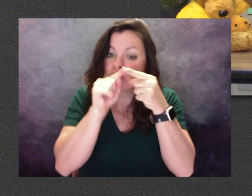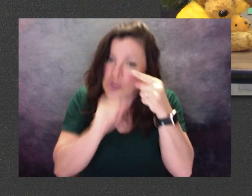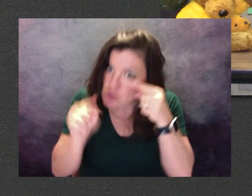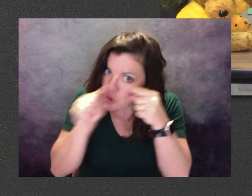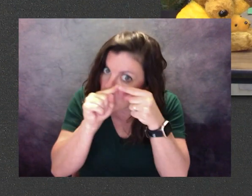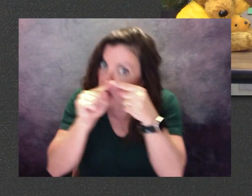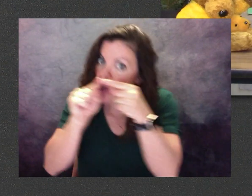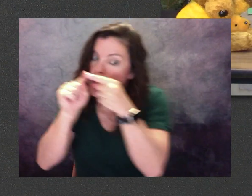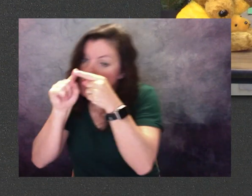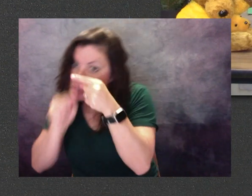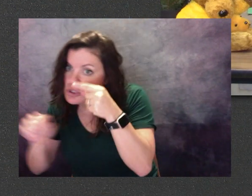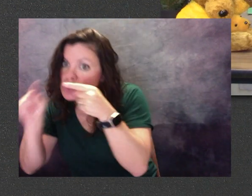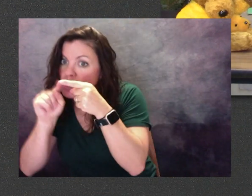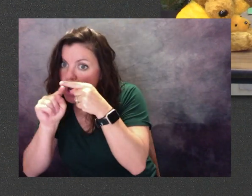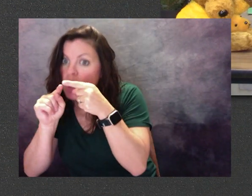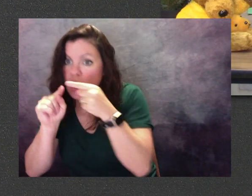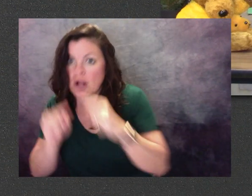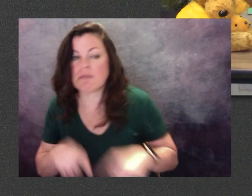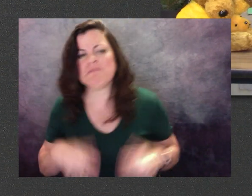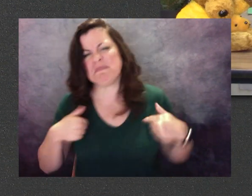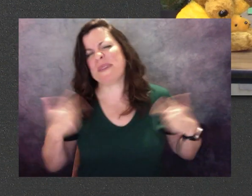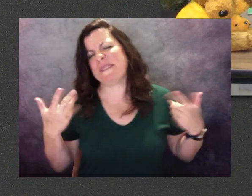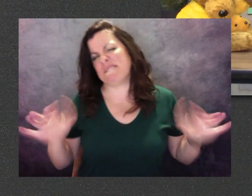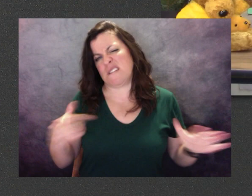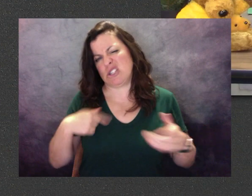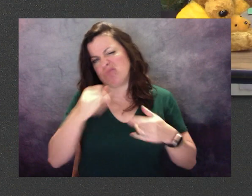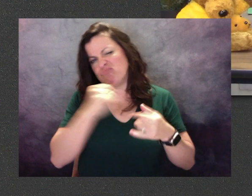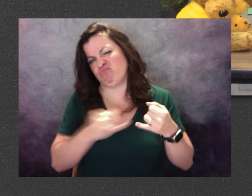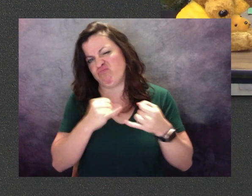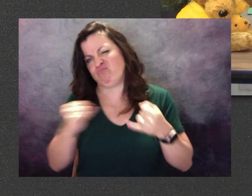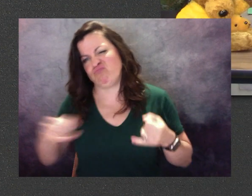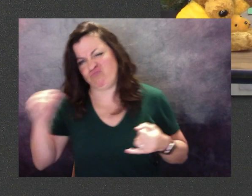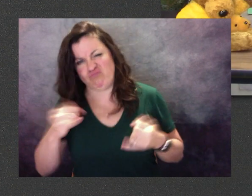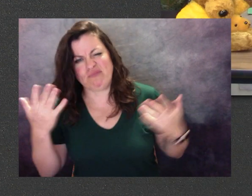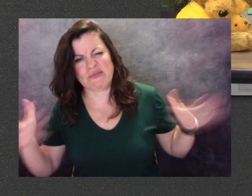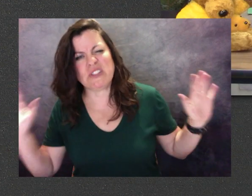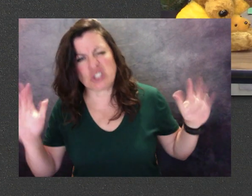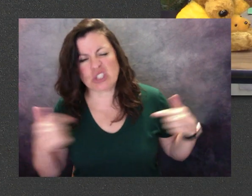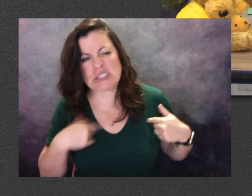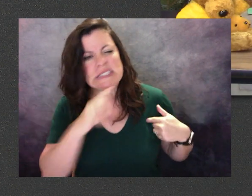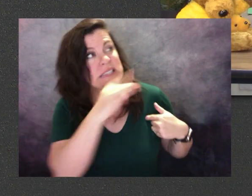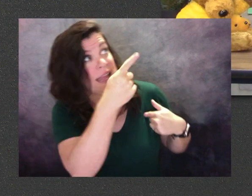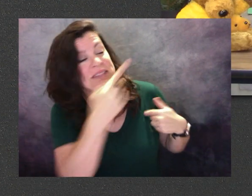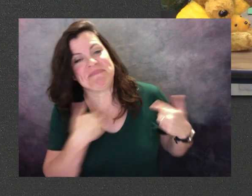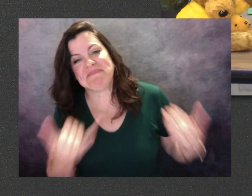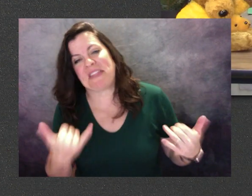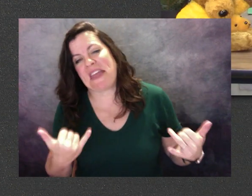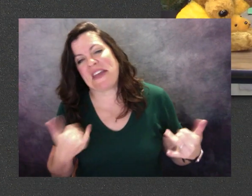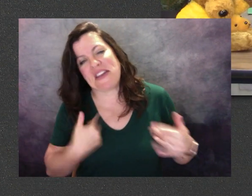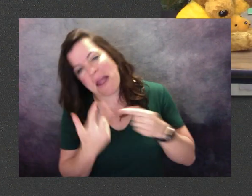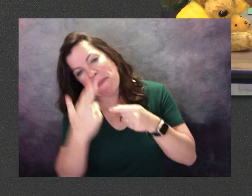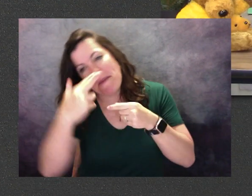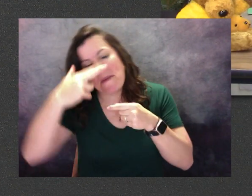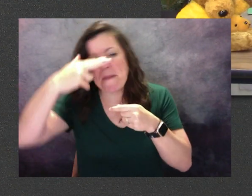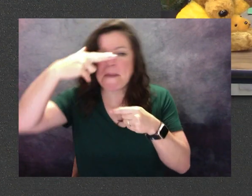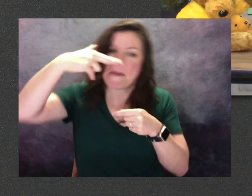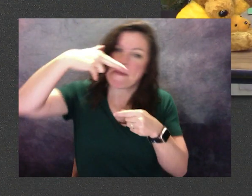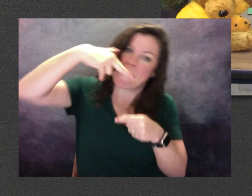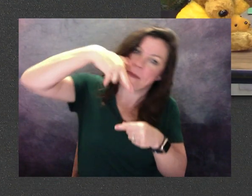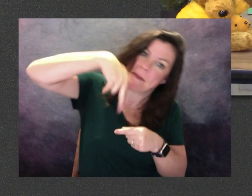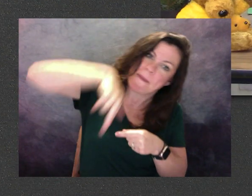out. So here I go. I'm cutting out the circles.